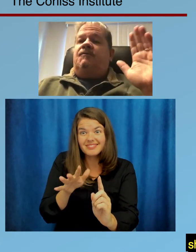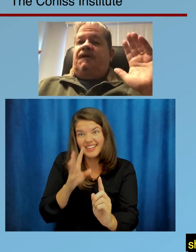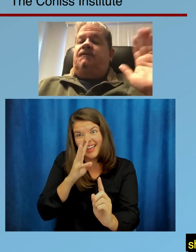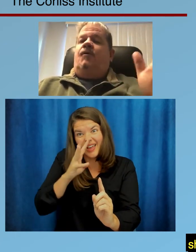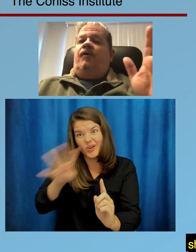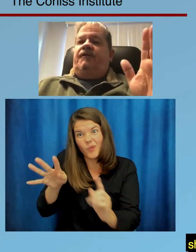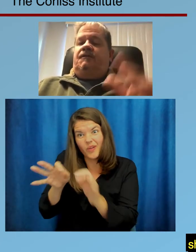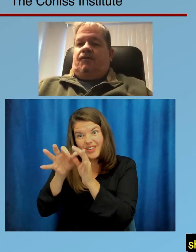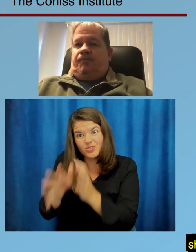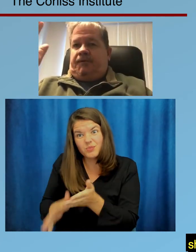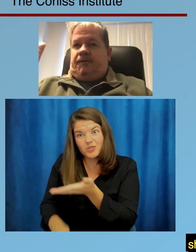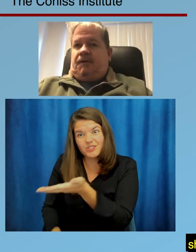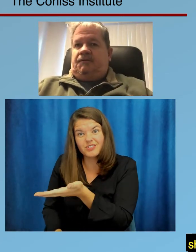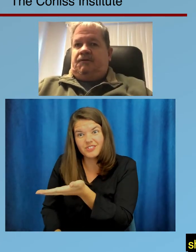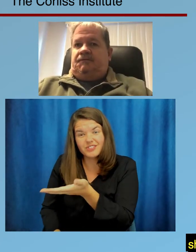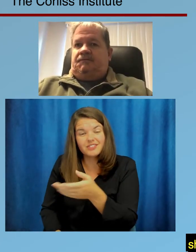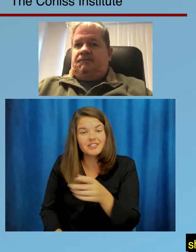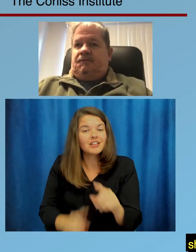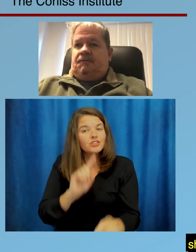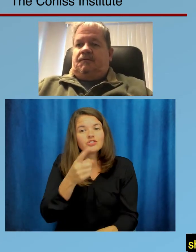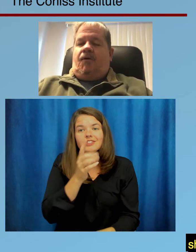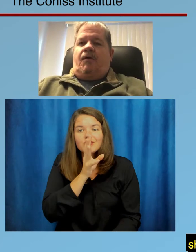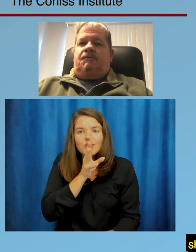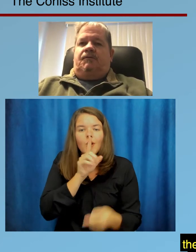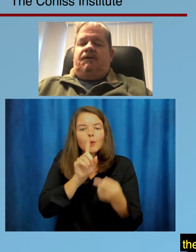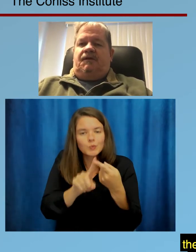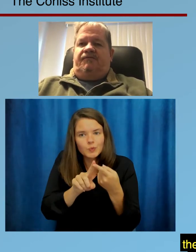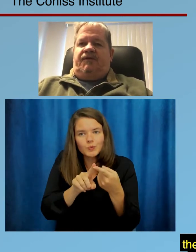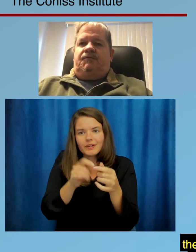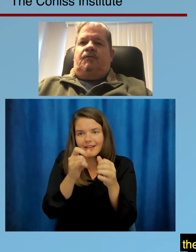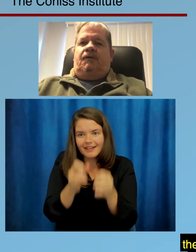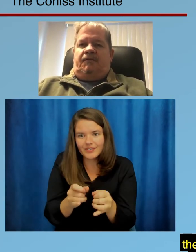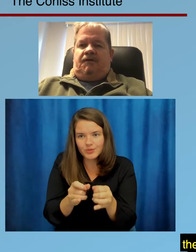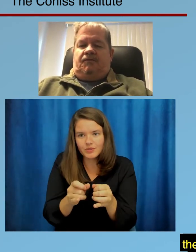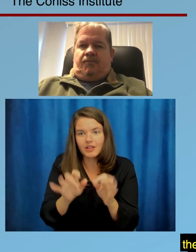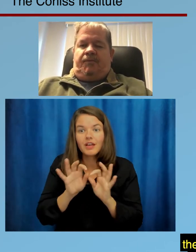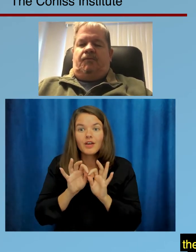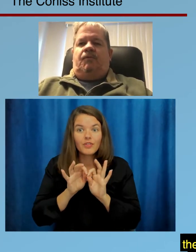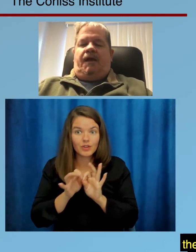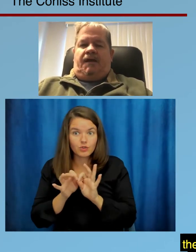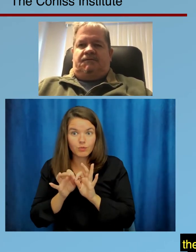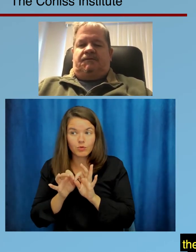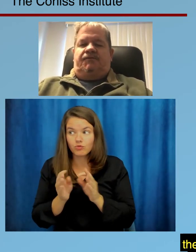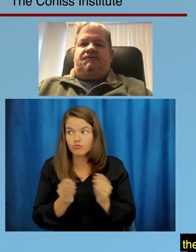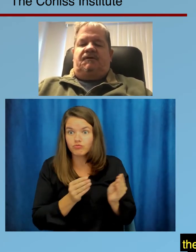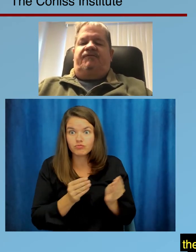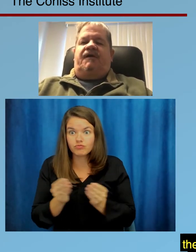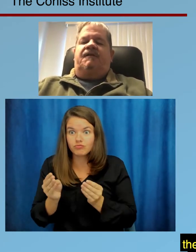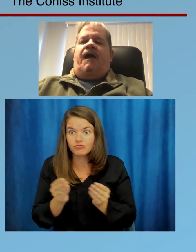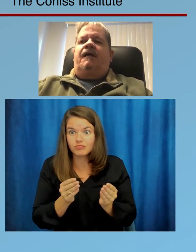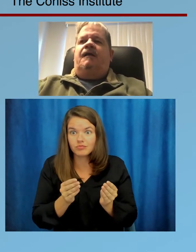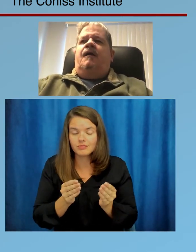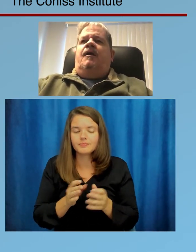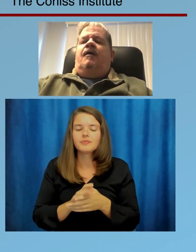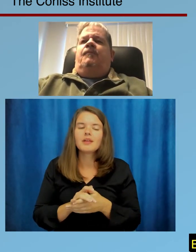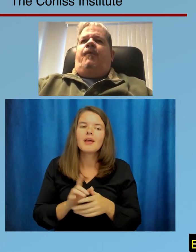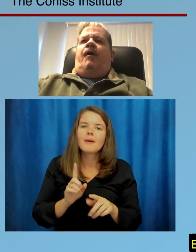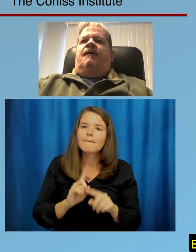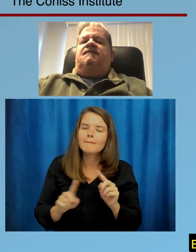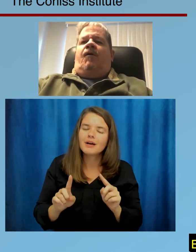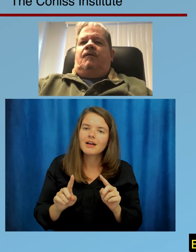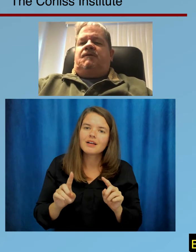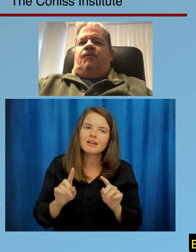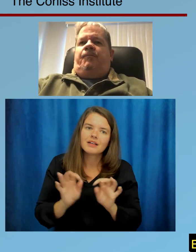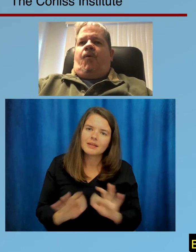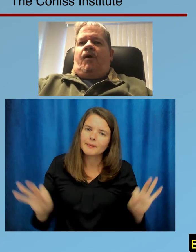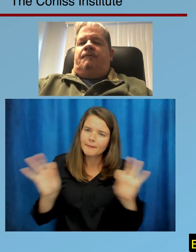basically almost ignore the interpreter and just talk to the individual, and the interpreter will answer and stuff like that. But